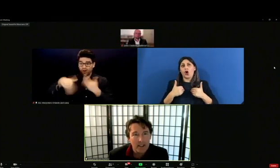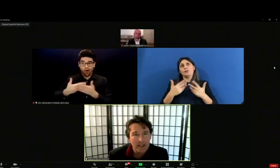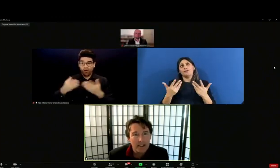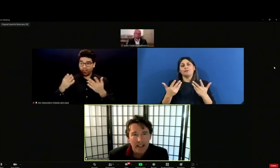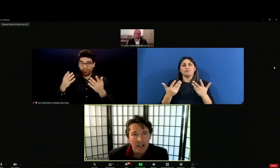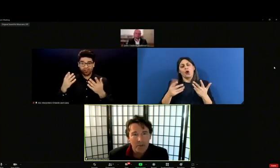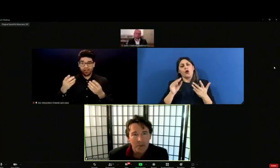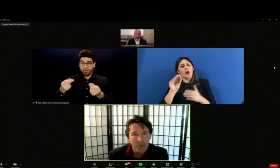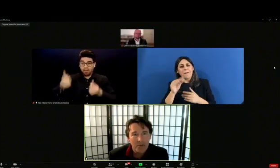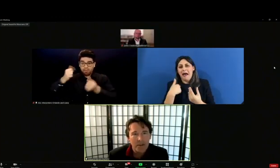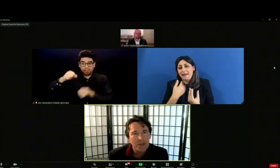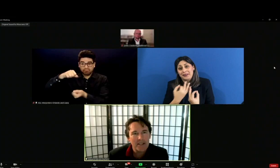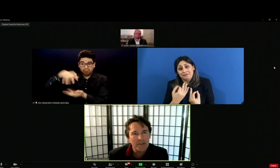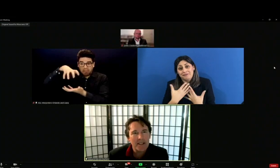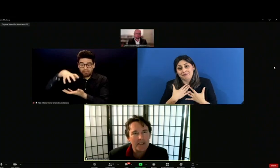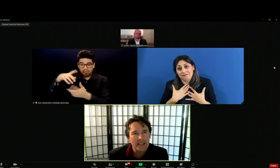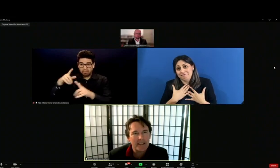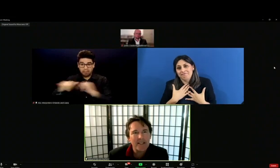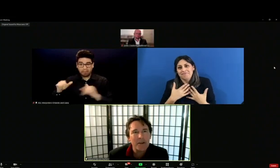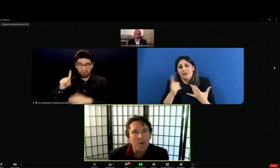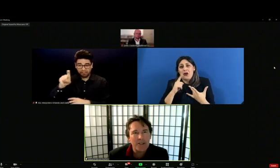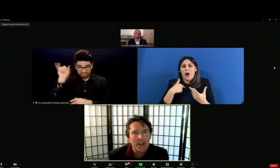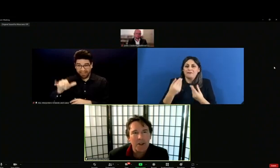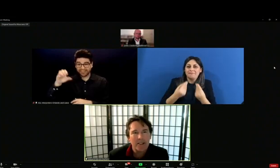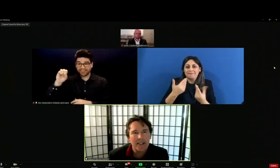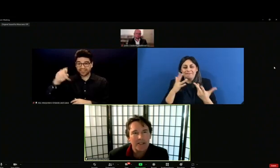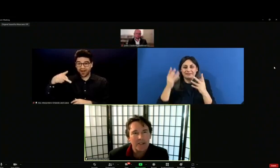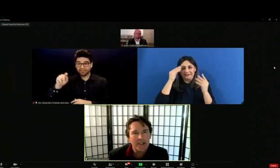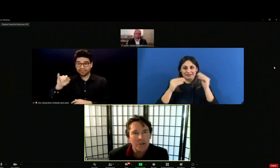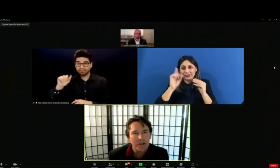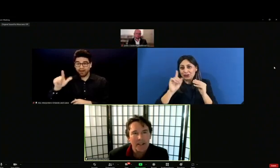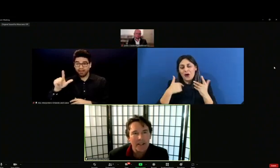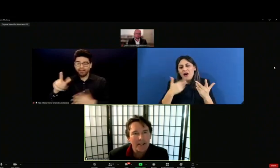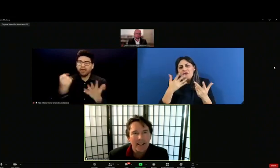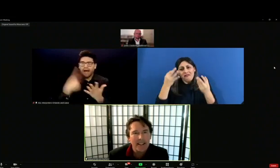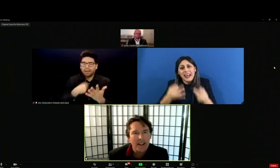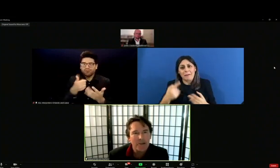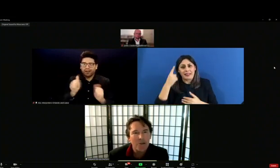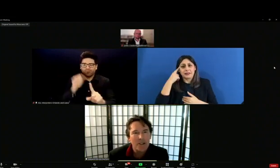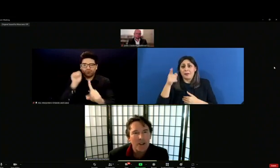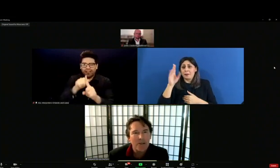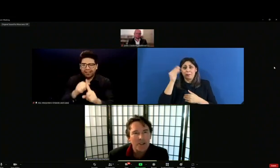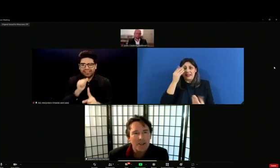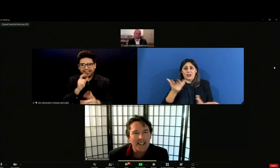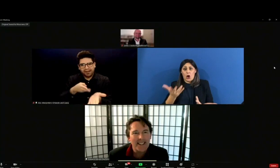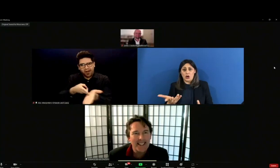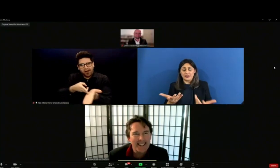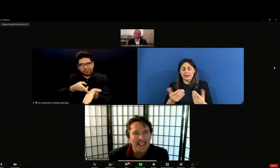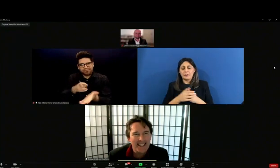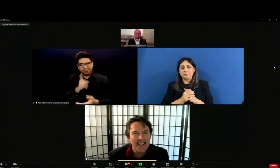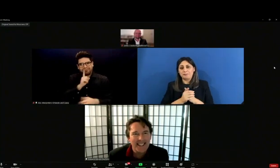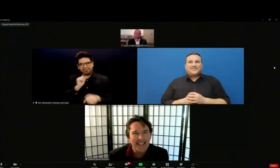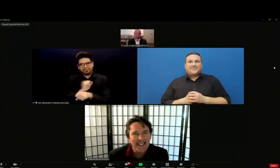optimal baseline? Is that the optimal? I mean, that's it's a legitimate question. I'm not like, it's not a trick or anything. I really want to know what you think.